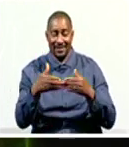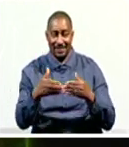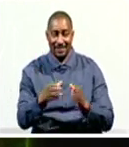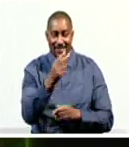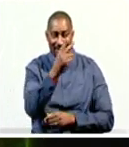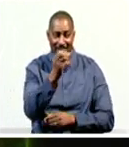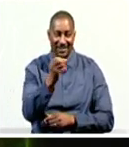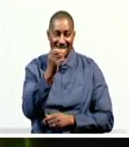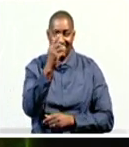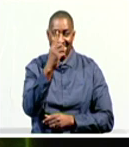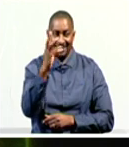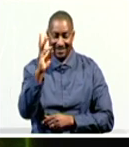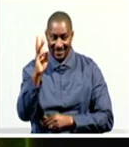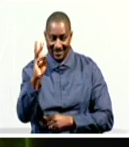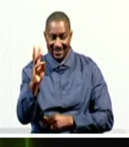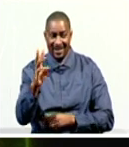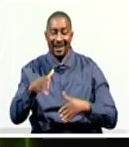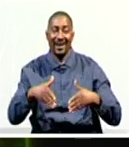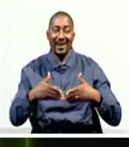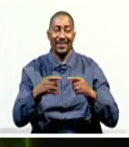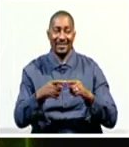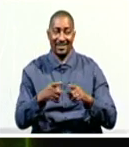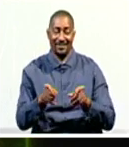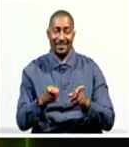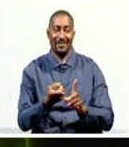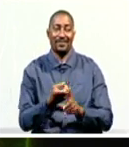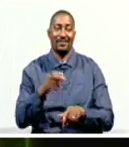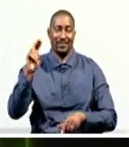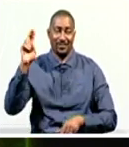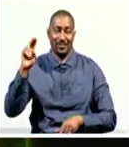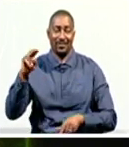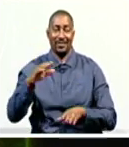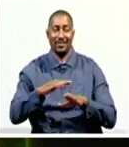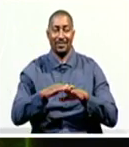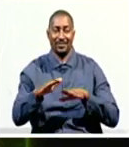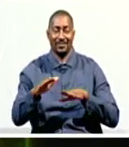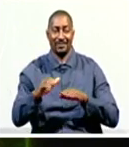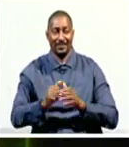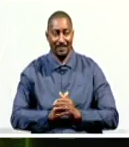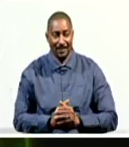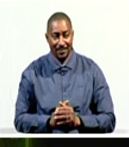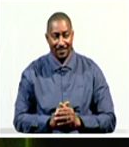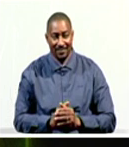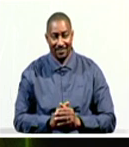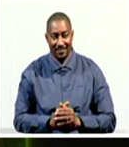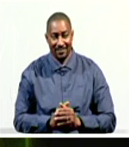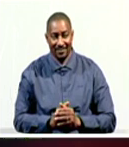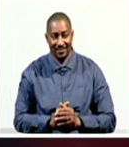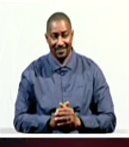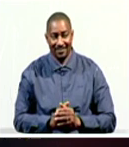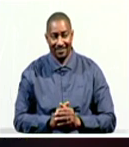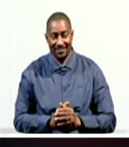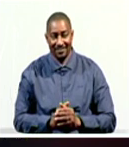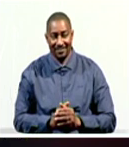differ from the Harambee Prosperity Plan 2 from a policy perspective? Okay. I think maybe before we go into that,